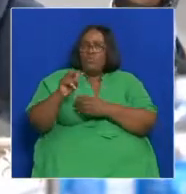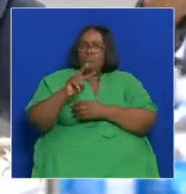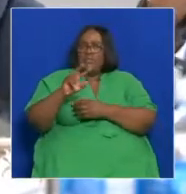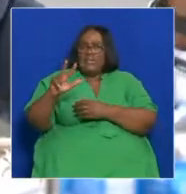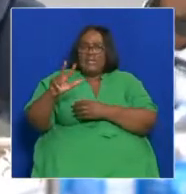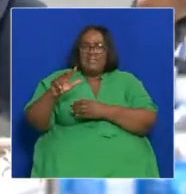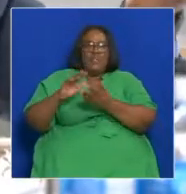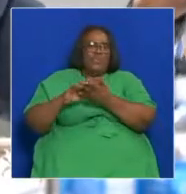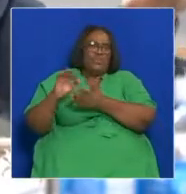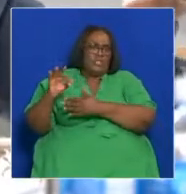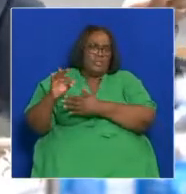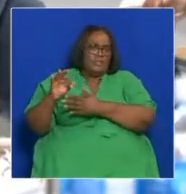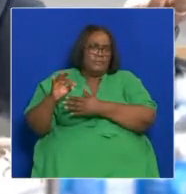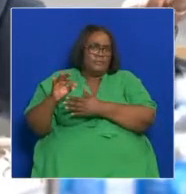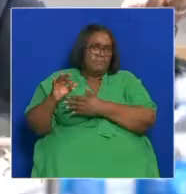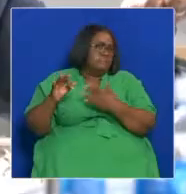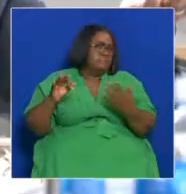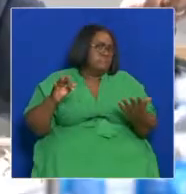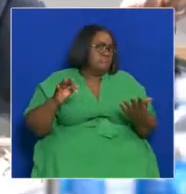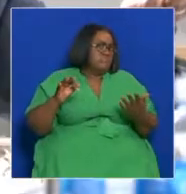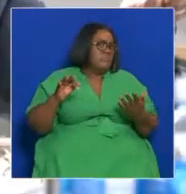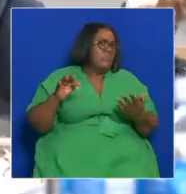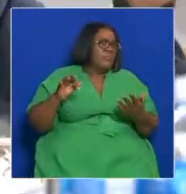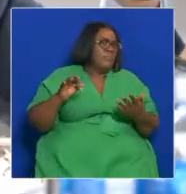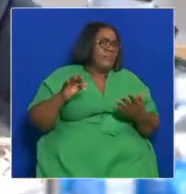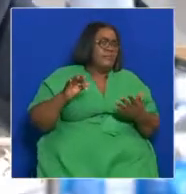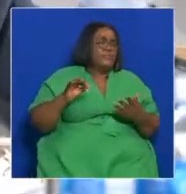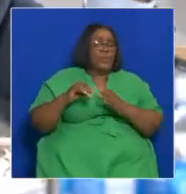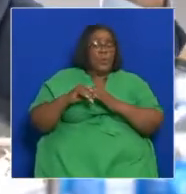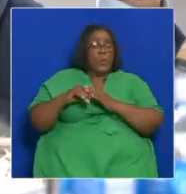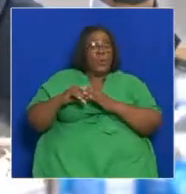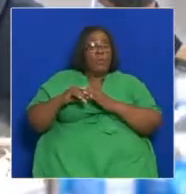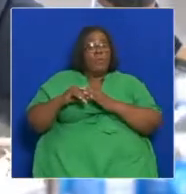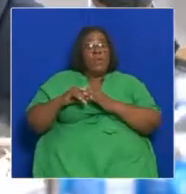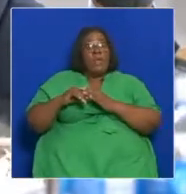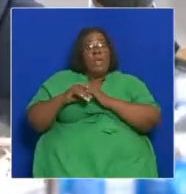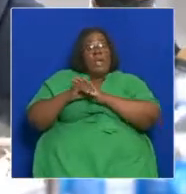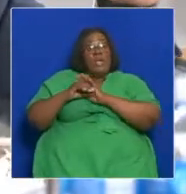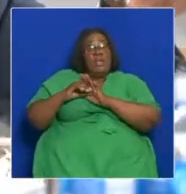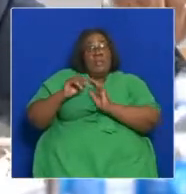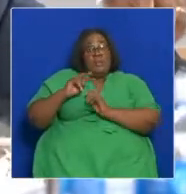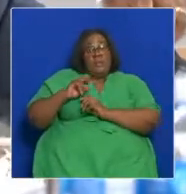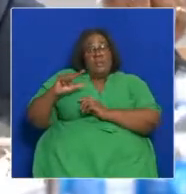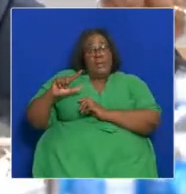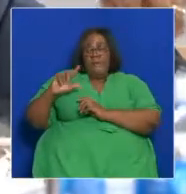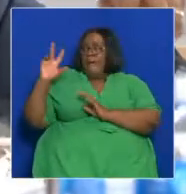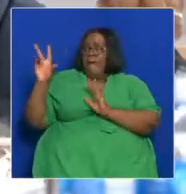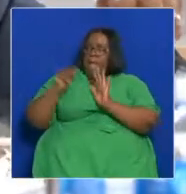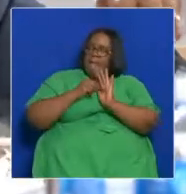opened. Shouldn't the Section 27 affidavit be the A1 statement?